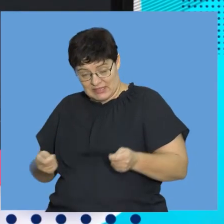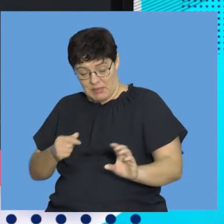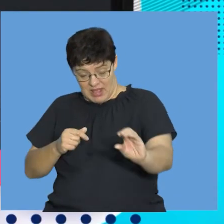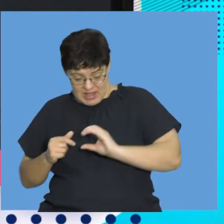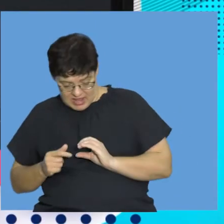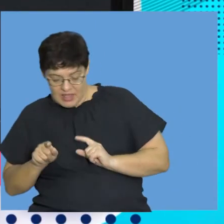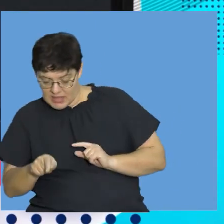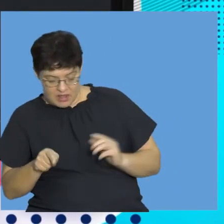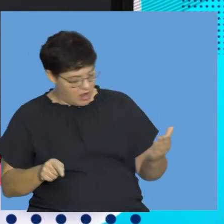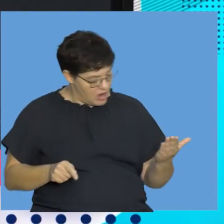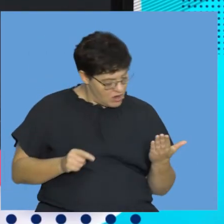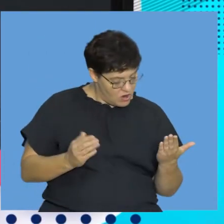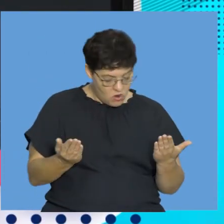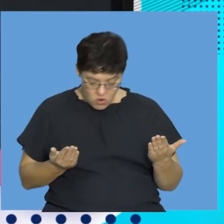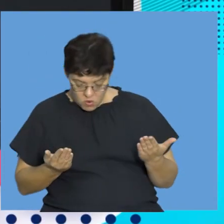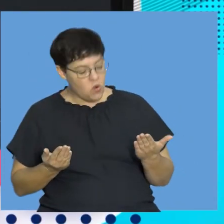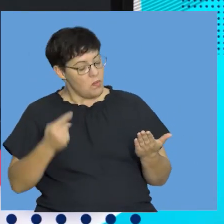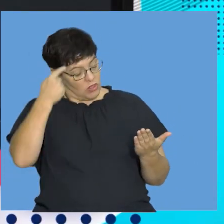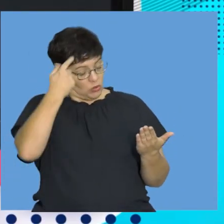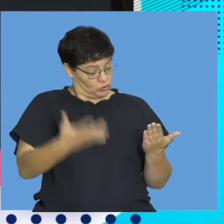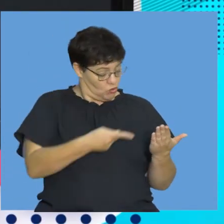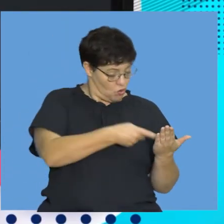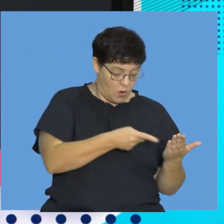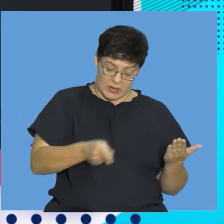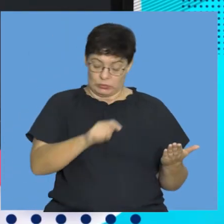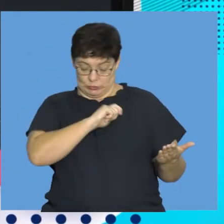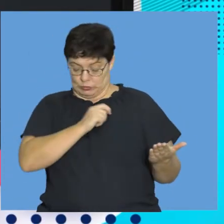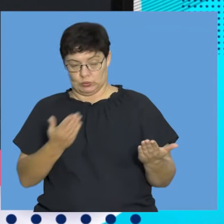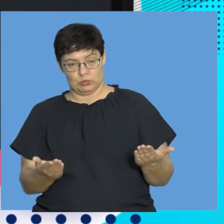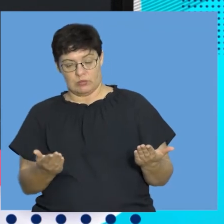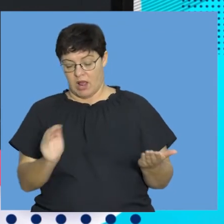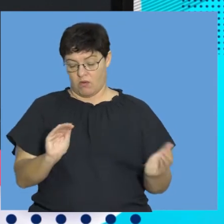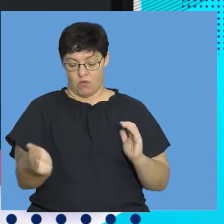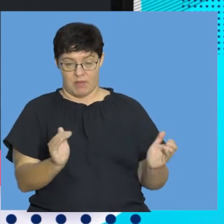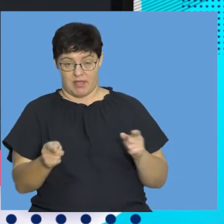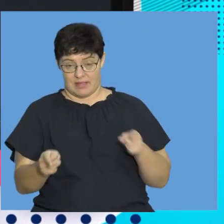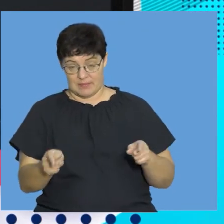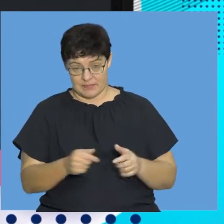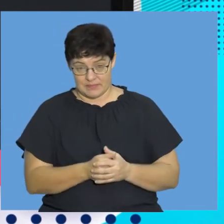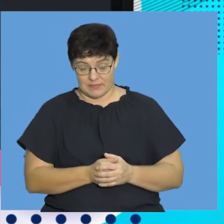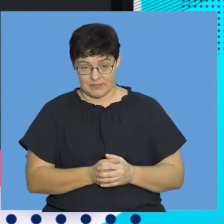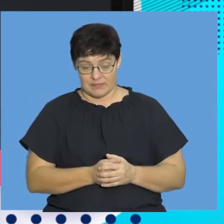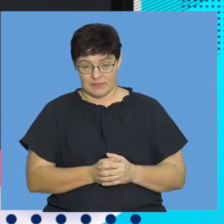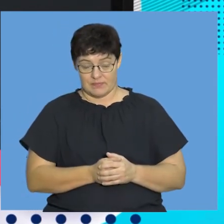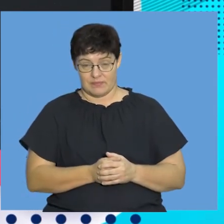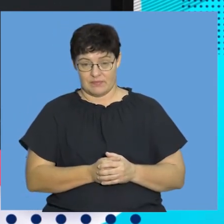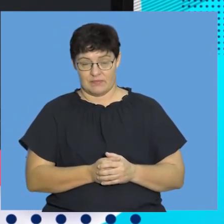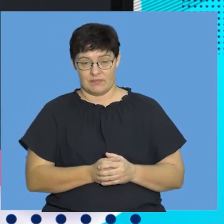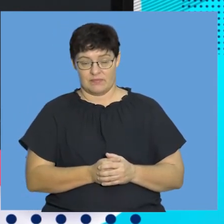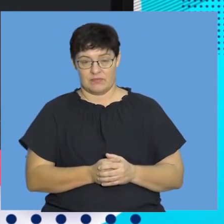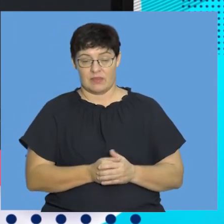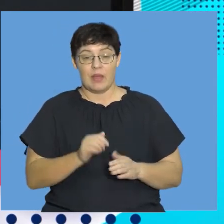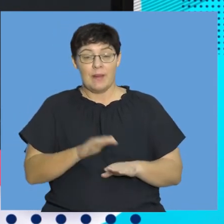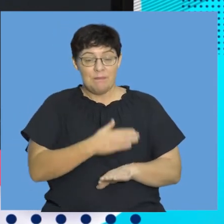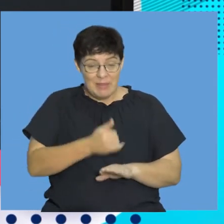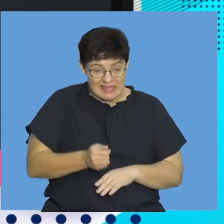have your actual expenses, you are then able to see and make a comparison between your budgeted and